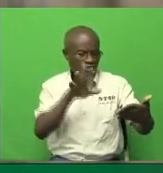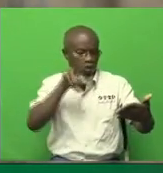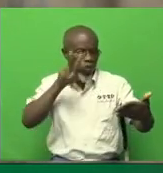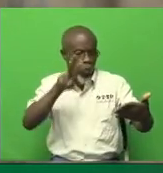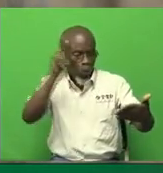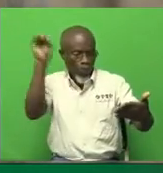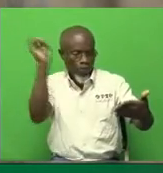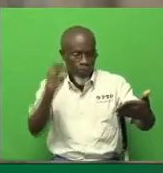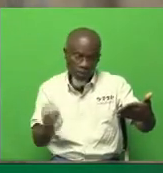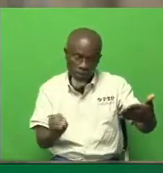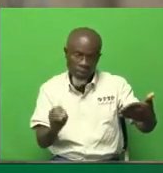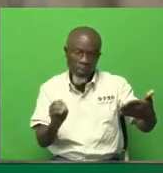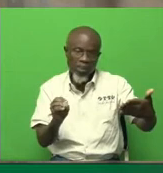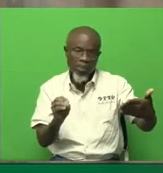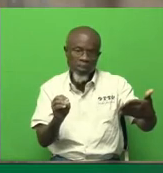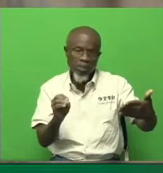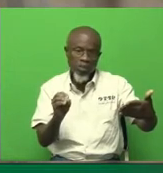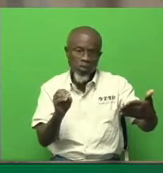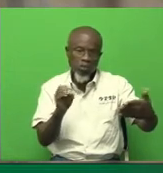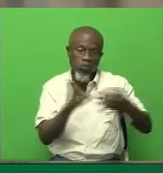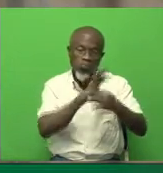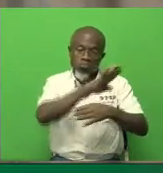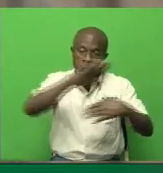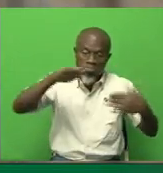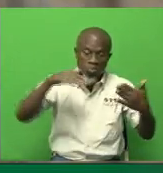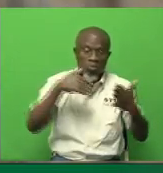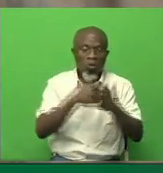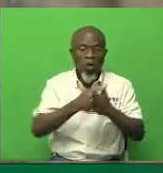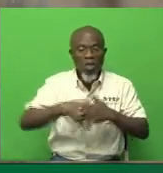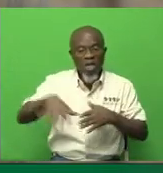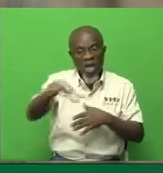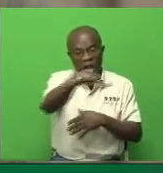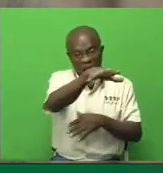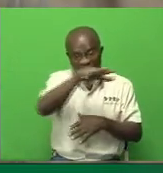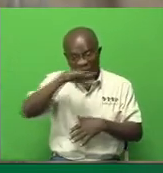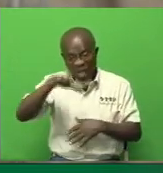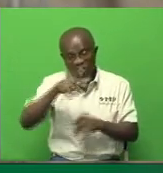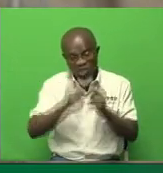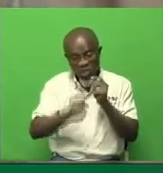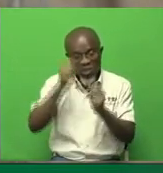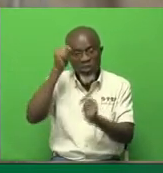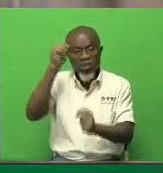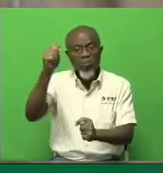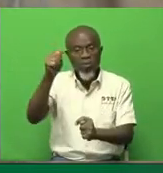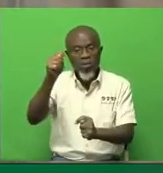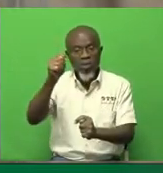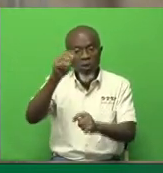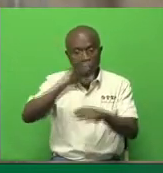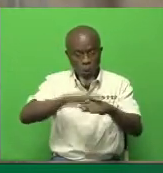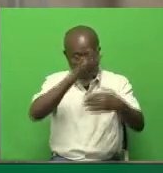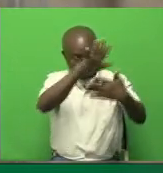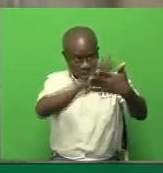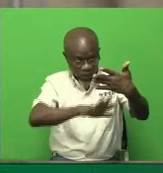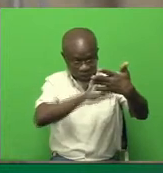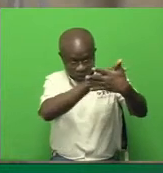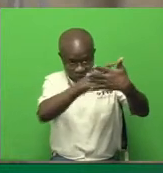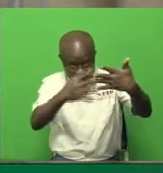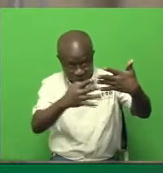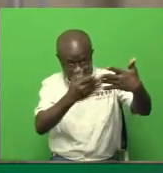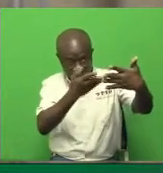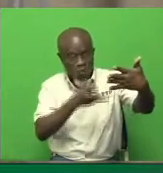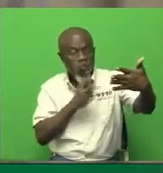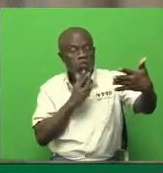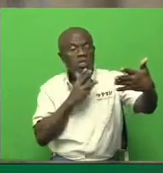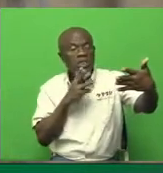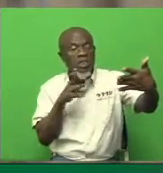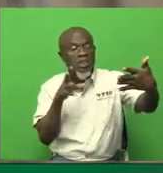percent of all the areas in Trinidad and Tobago that are on a scheduled supply of water